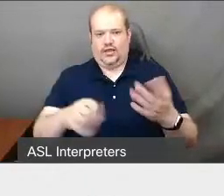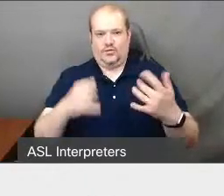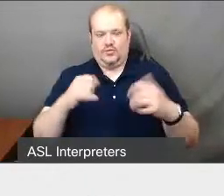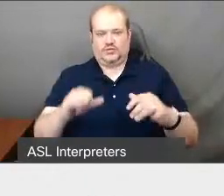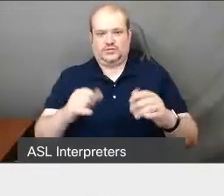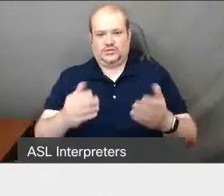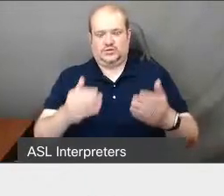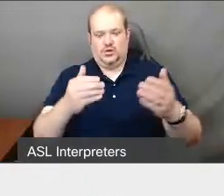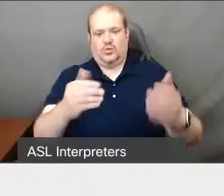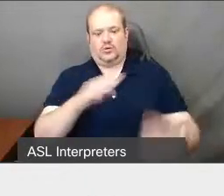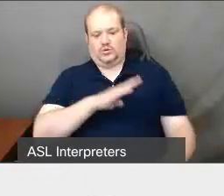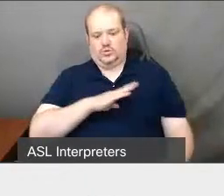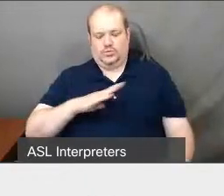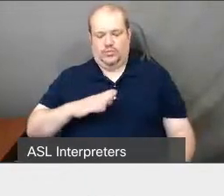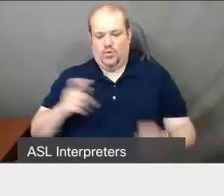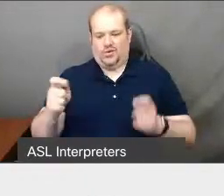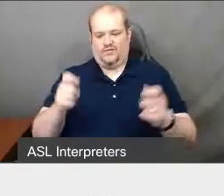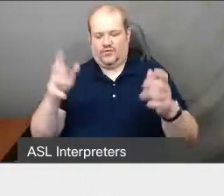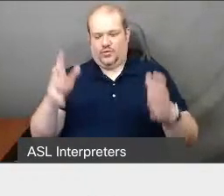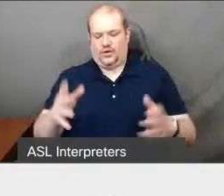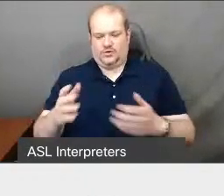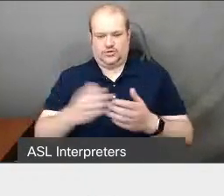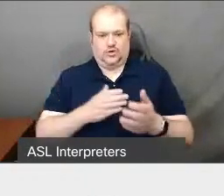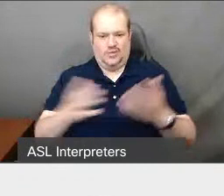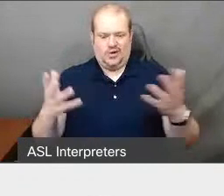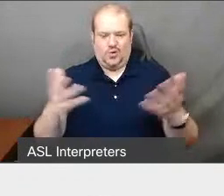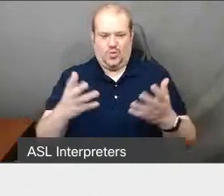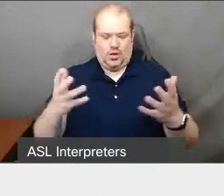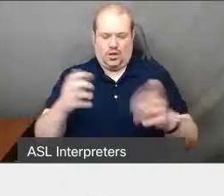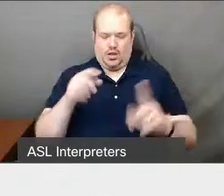on to the board of directors. So no matter what,